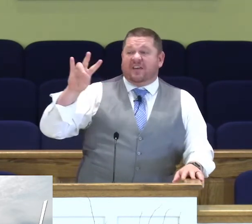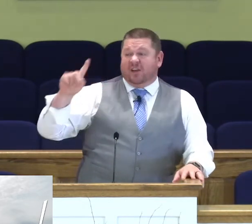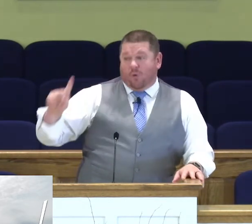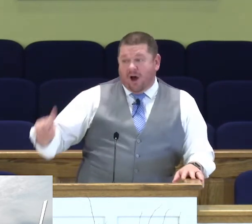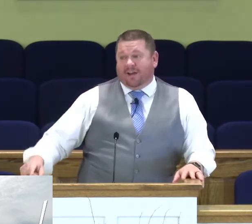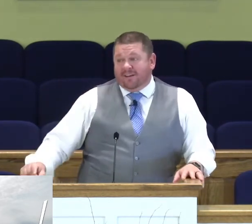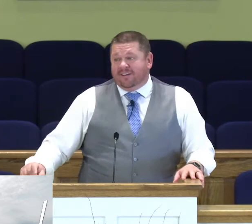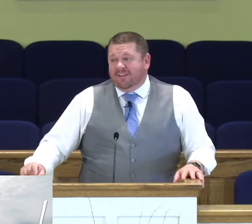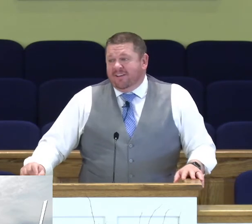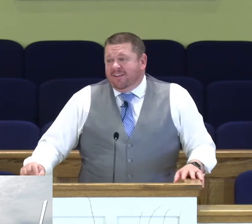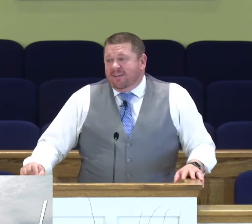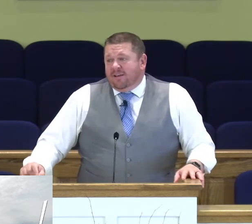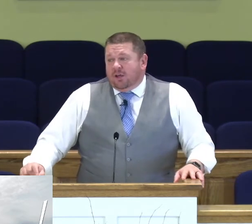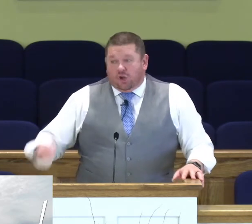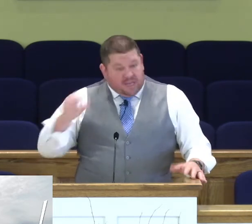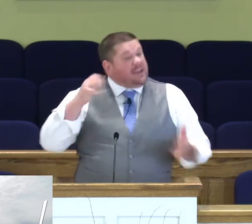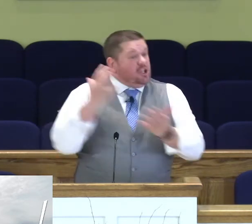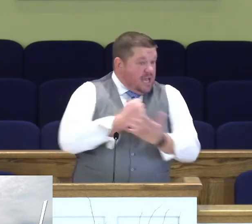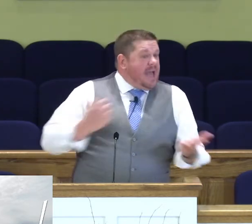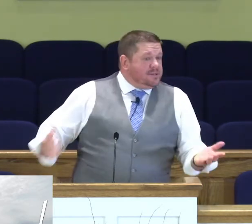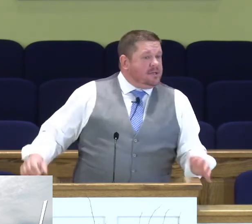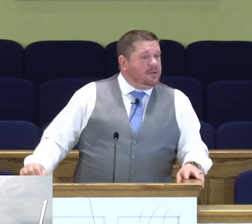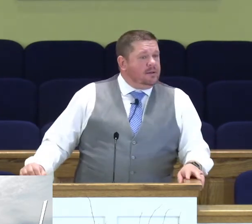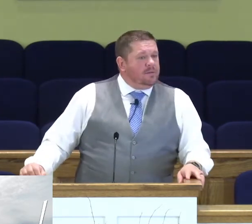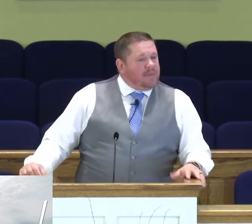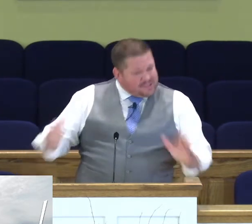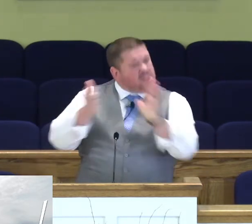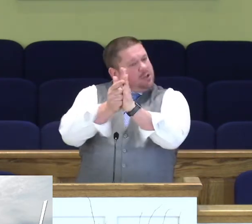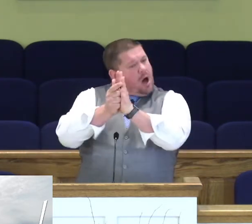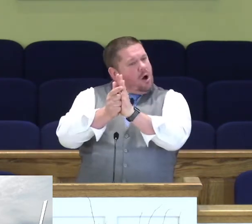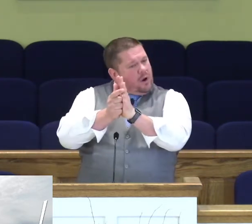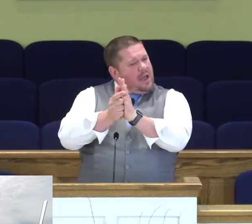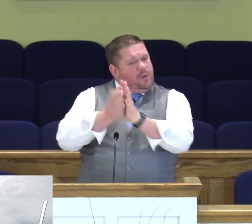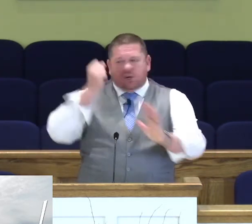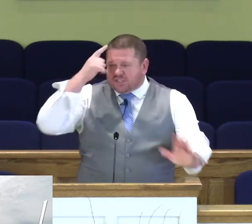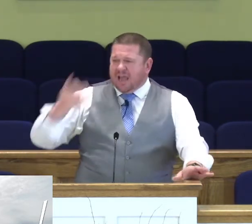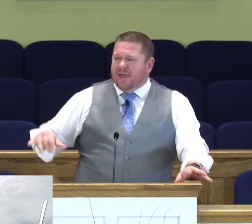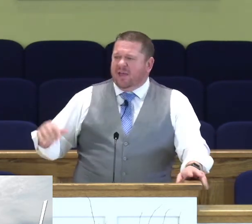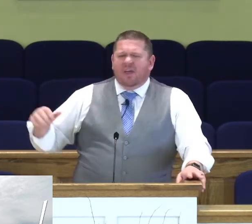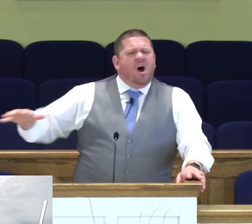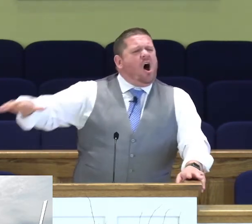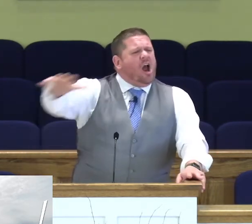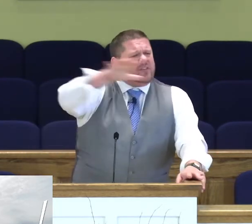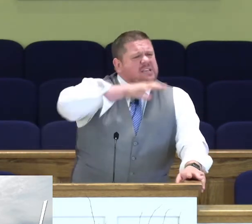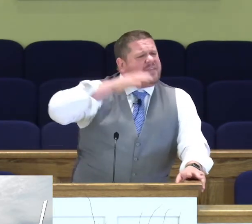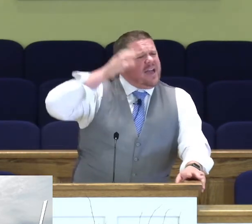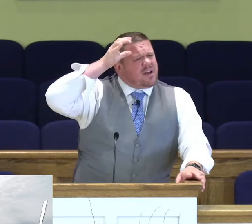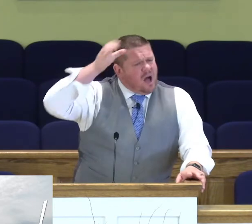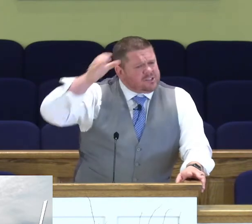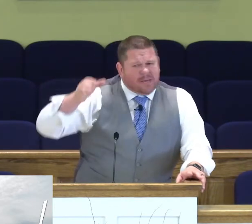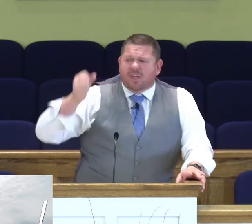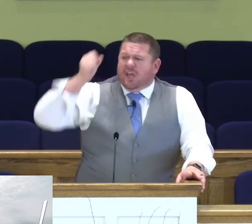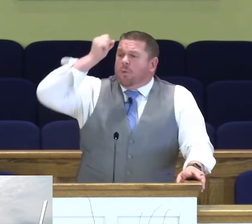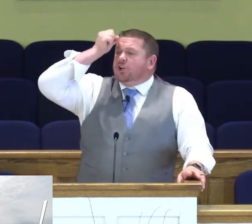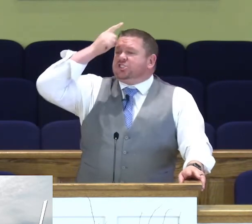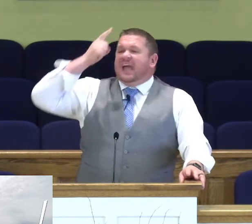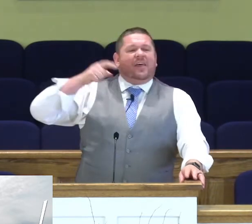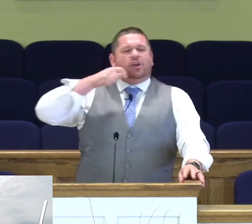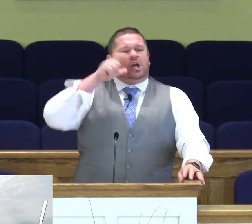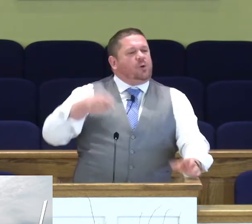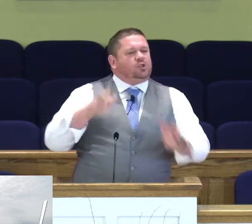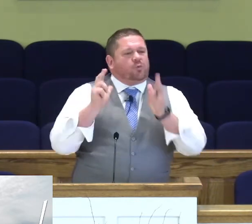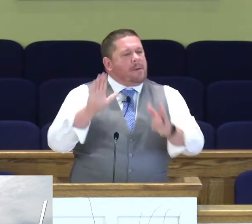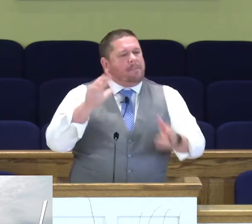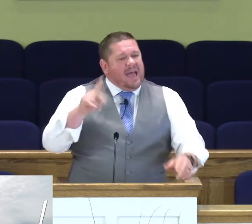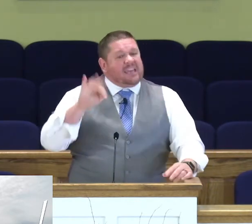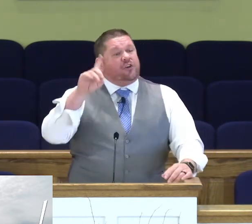go 71, you're taking a chance. That's the law, right? We understand that. All of us have that concept. We understand that you're